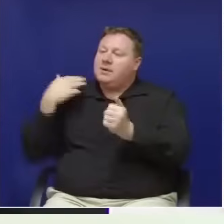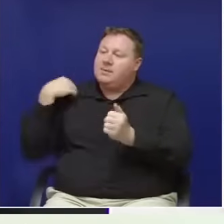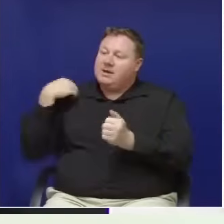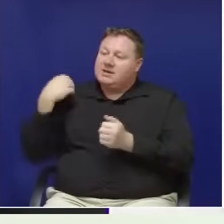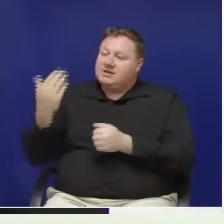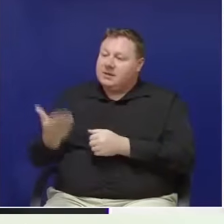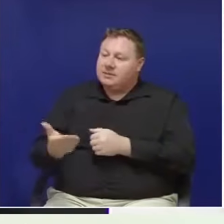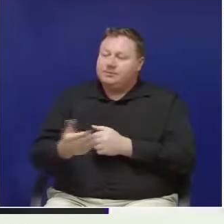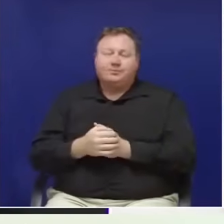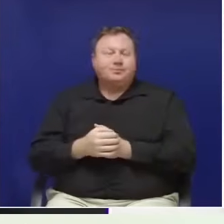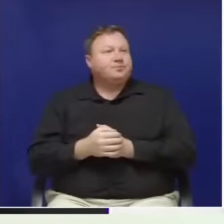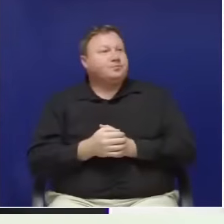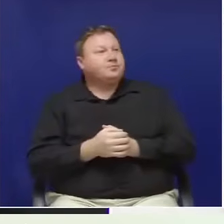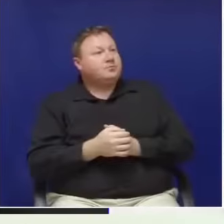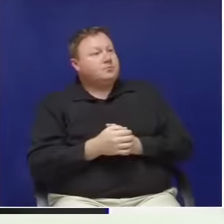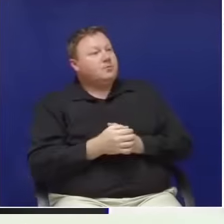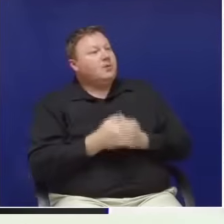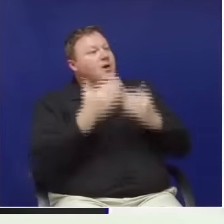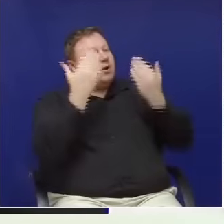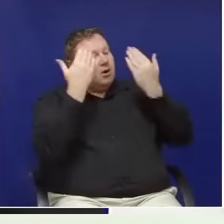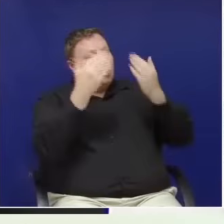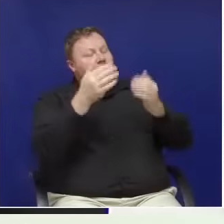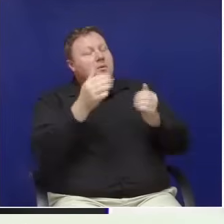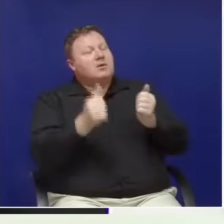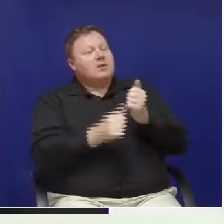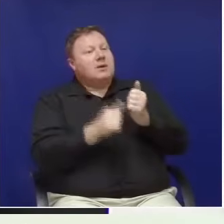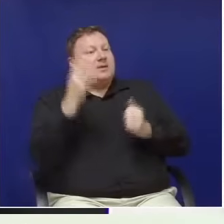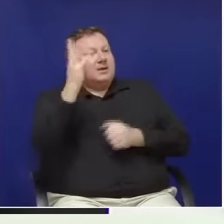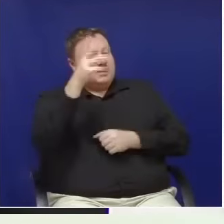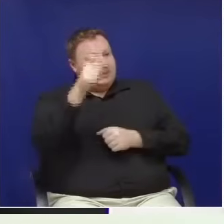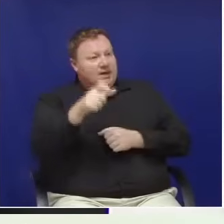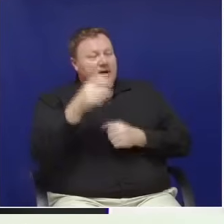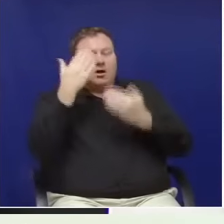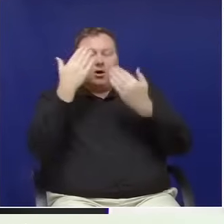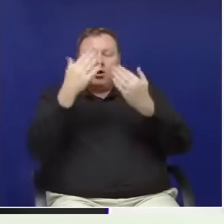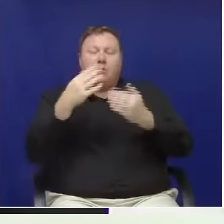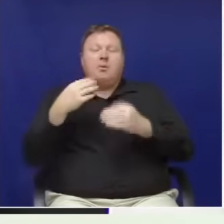Honorable Deputy Speaker and Honorable Member,